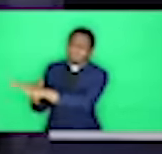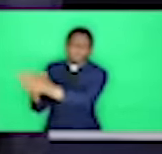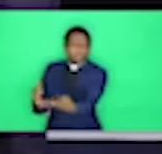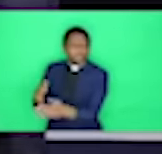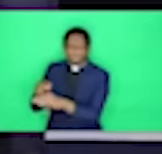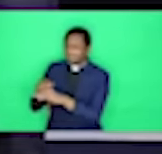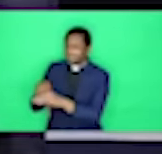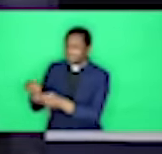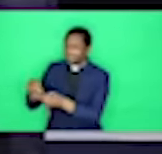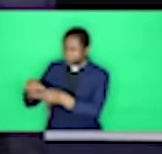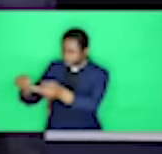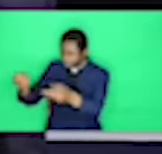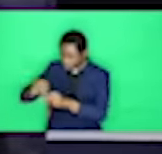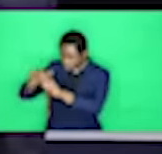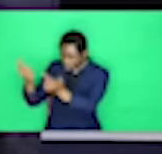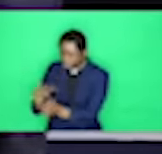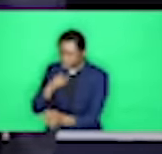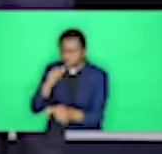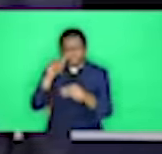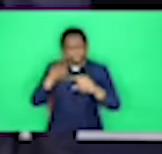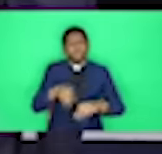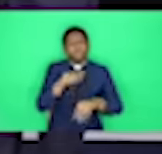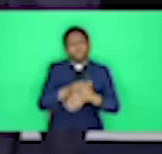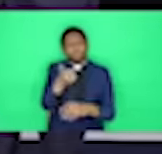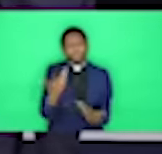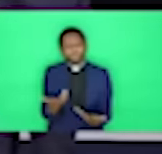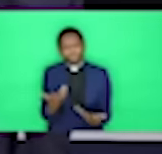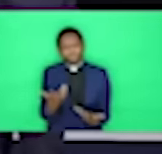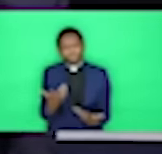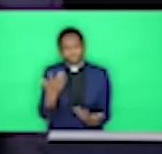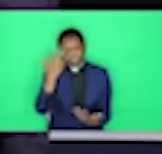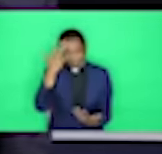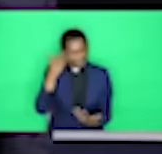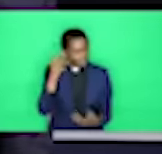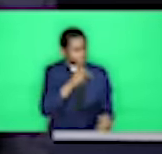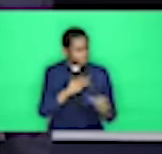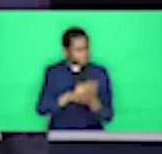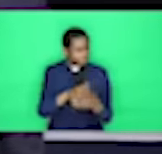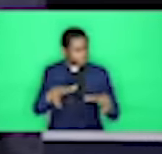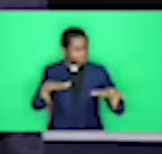ourselves? Why is the selfish? Where is it coming from?